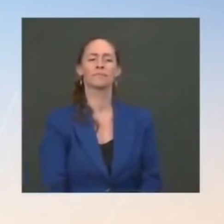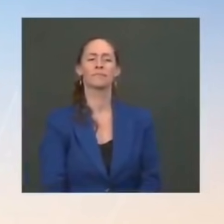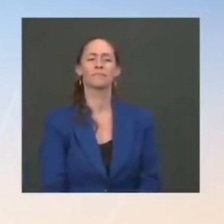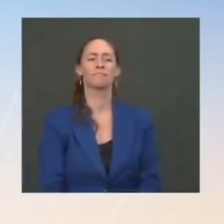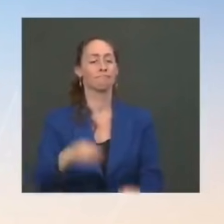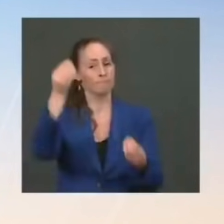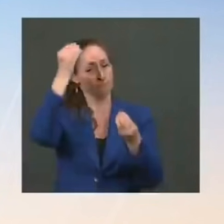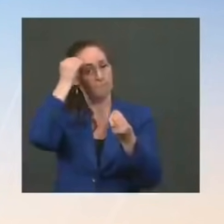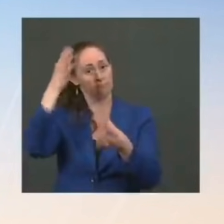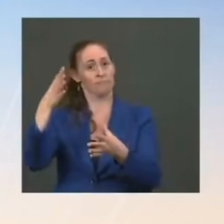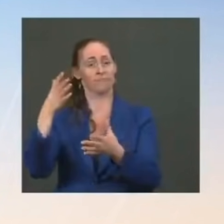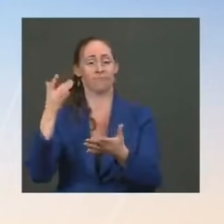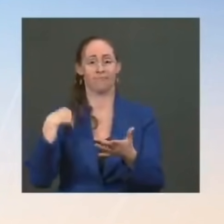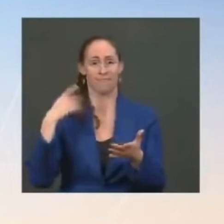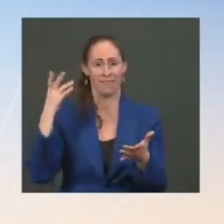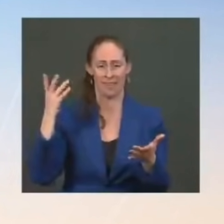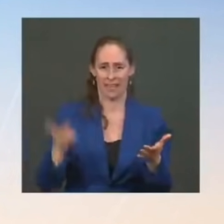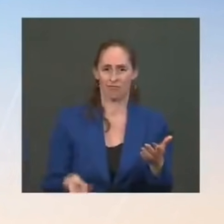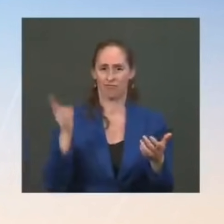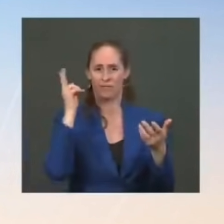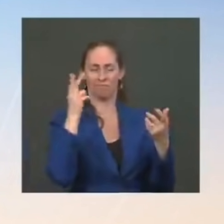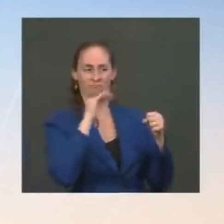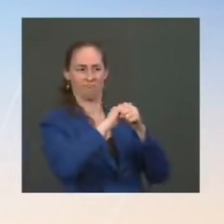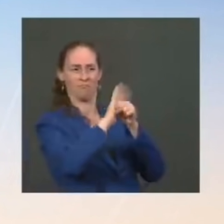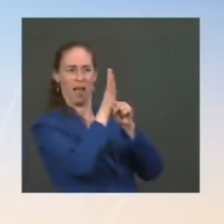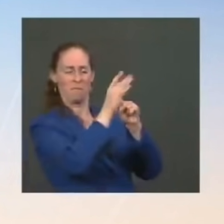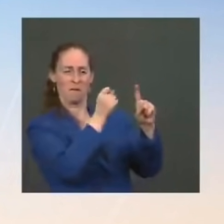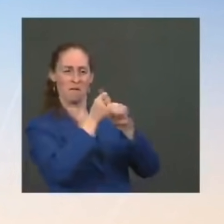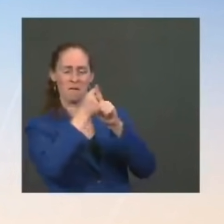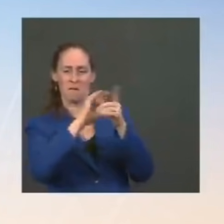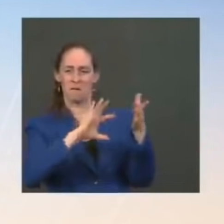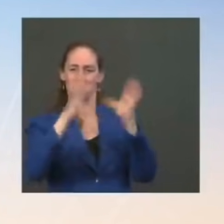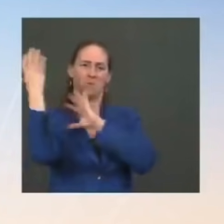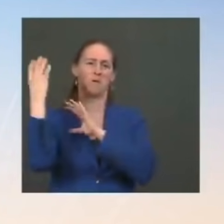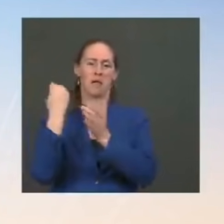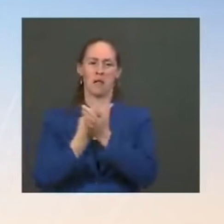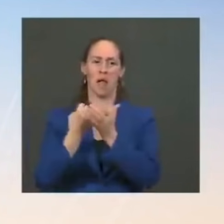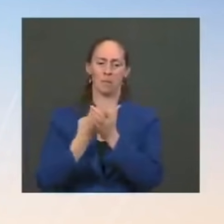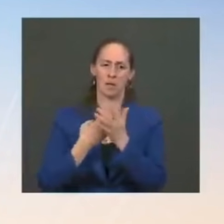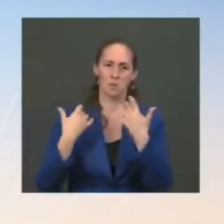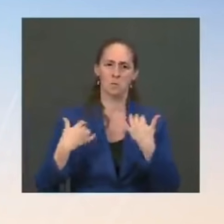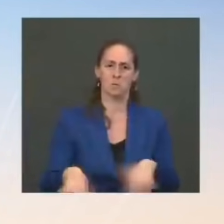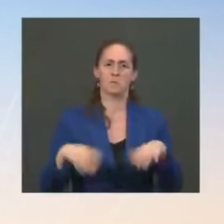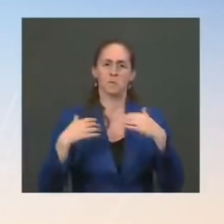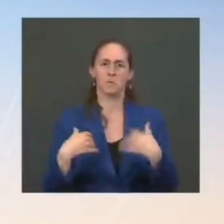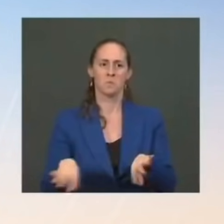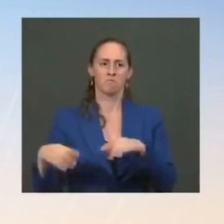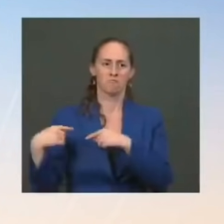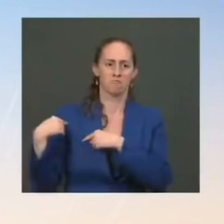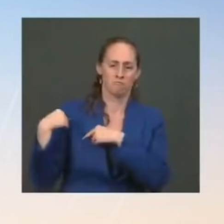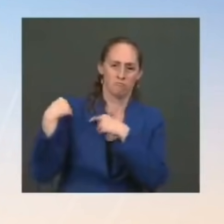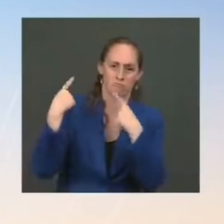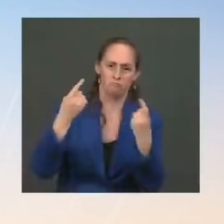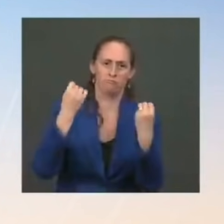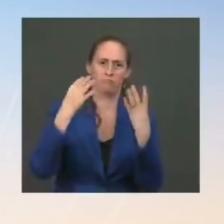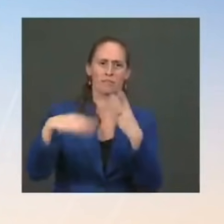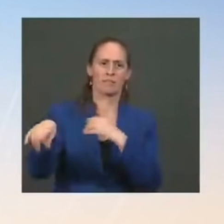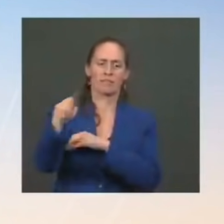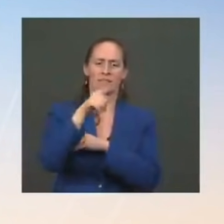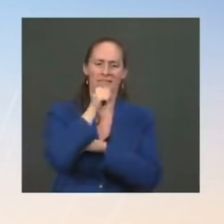evolving pandemic that is impacting our economy, right? We have seen it for the past year and a half. That's what people have been dealing with.